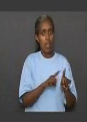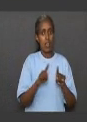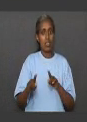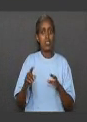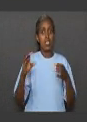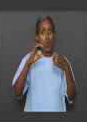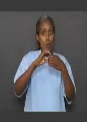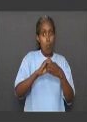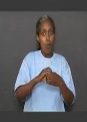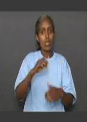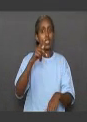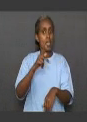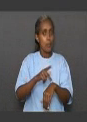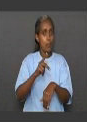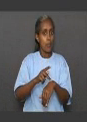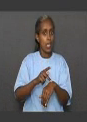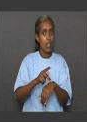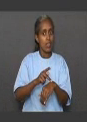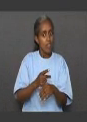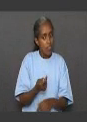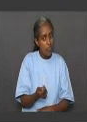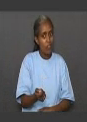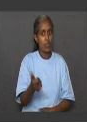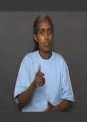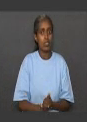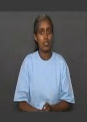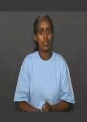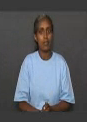compounding periods grow more frequent.